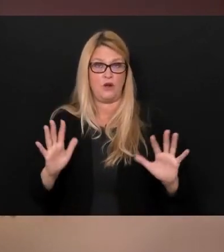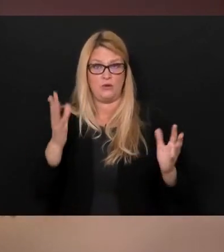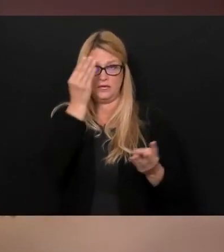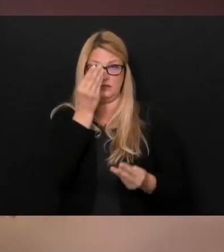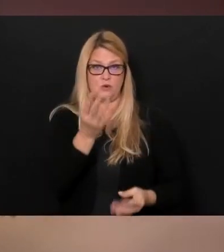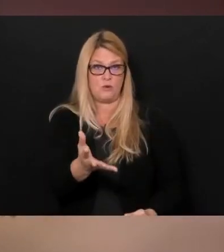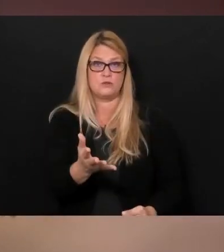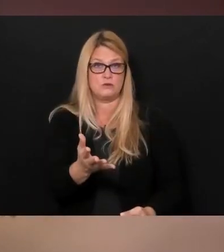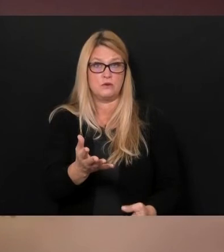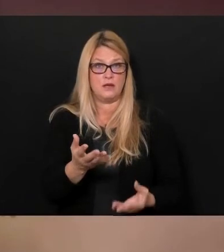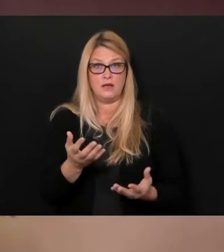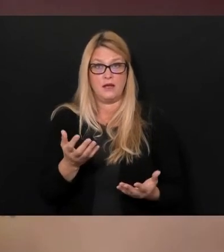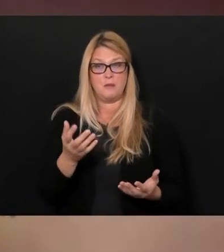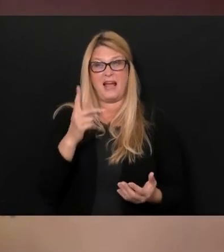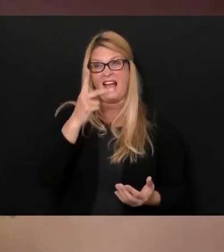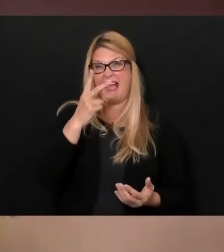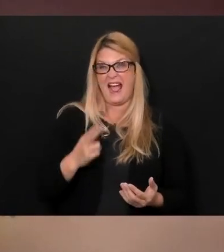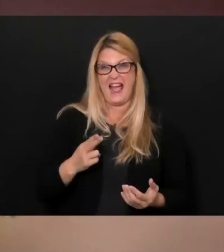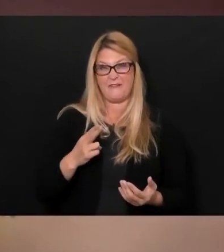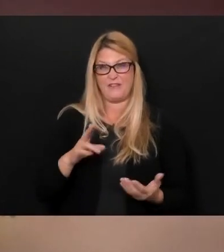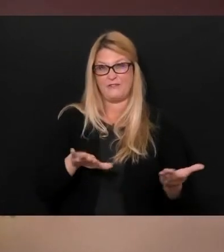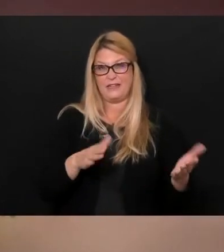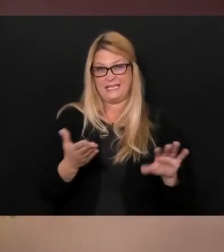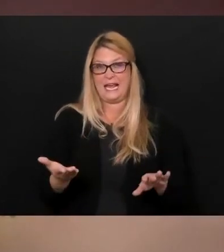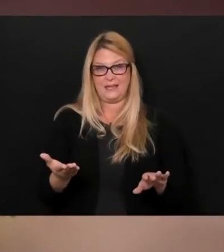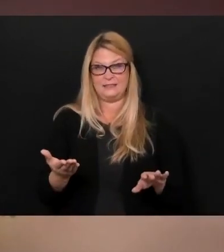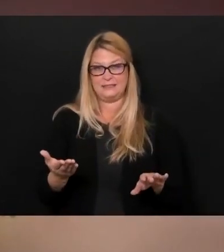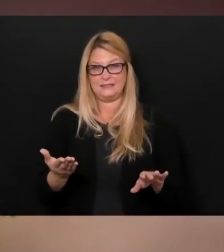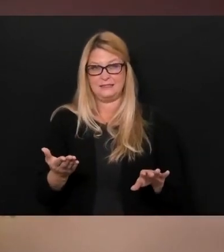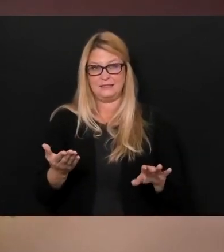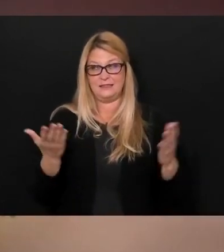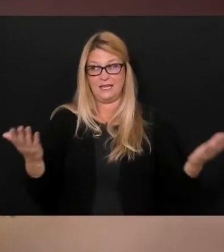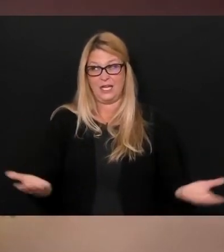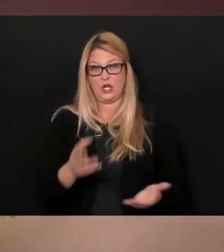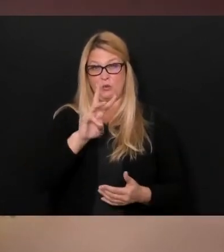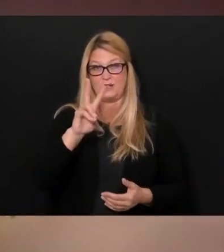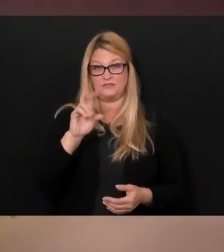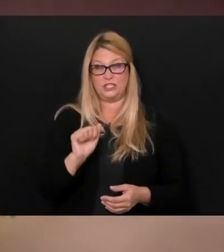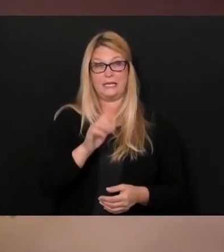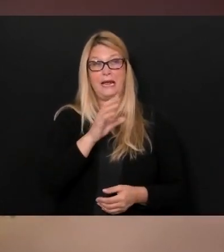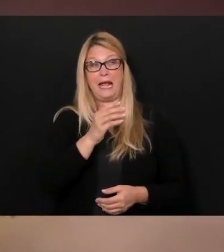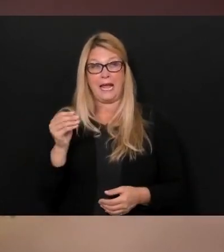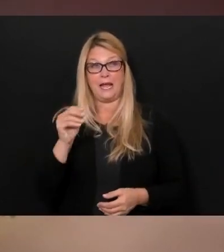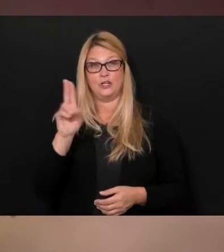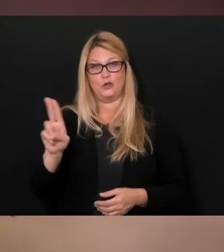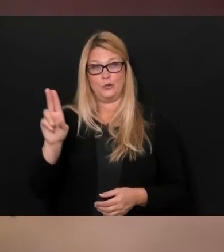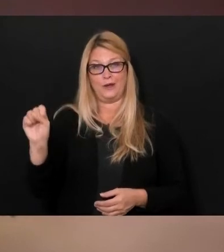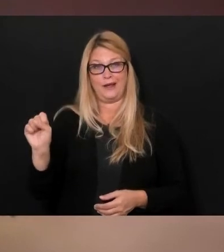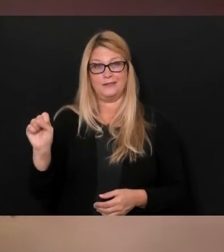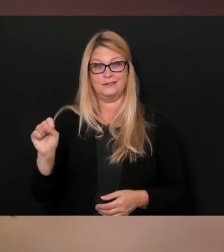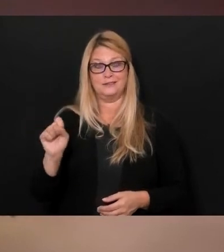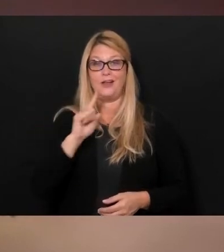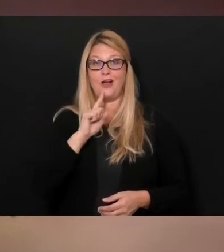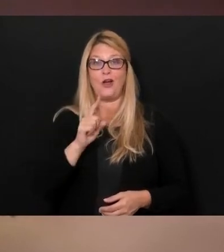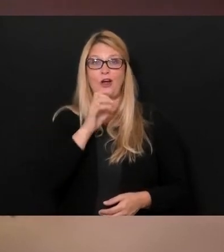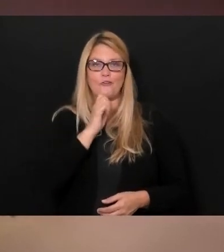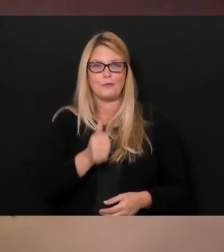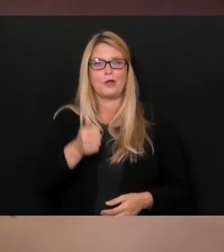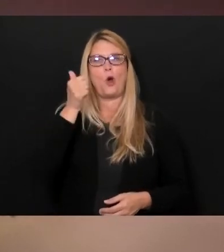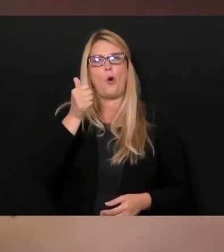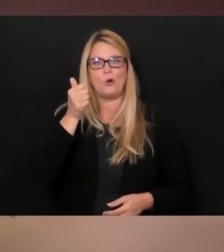before, about half of our deaths in West Virginia and in the United States are from the most vulnerable,